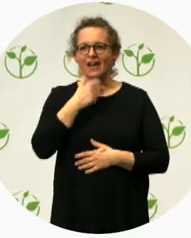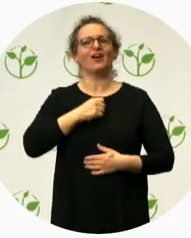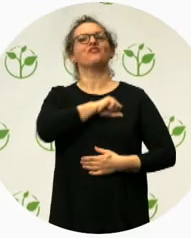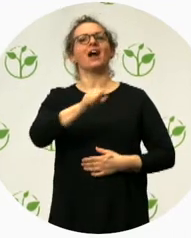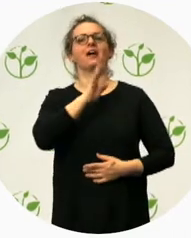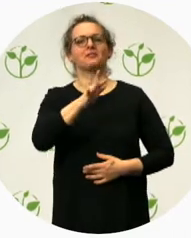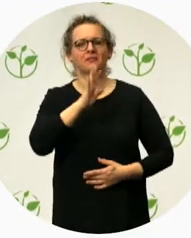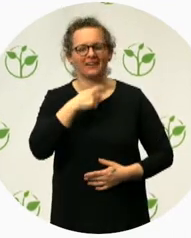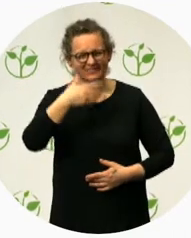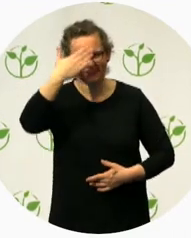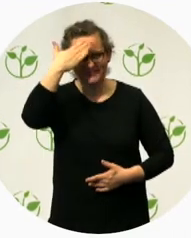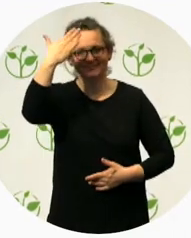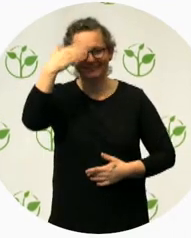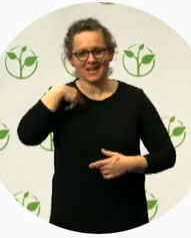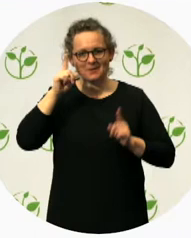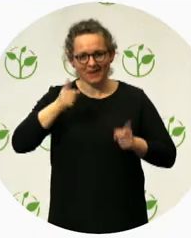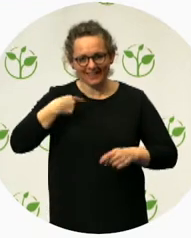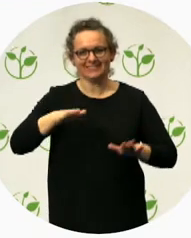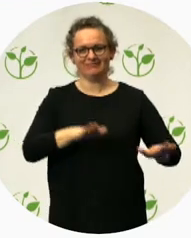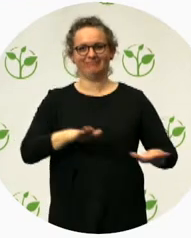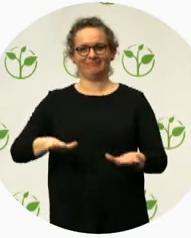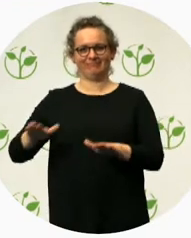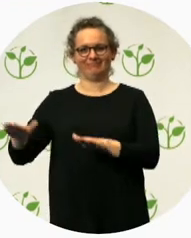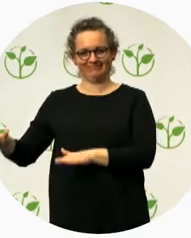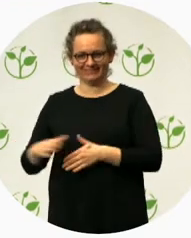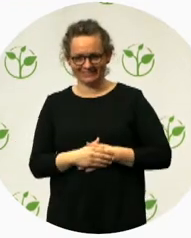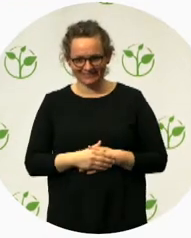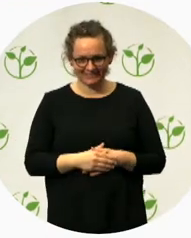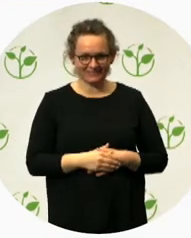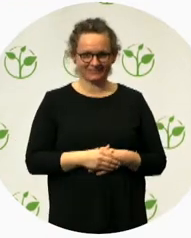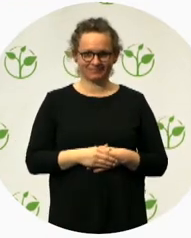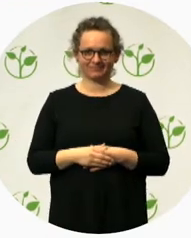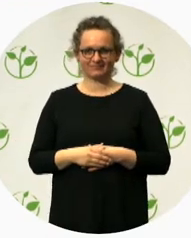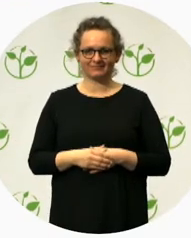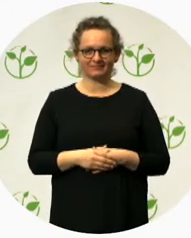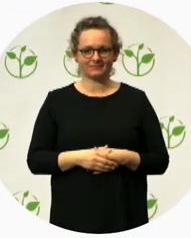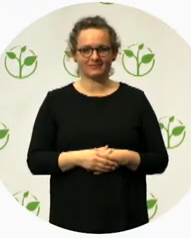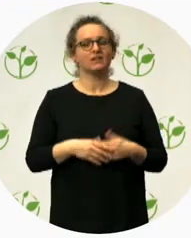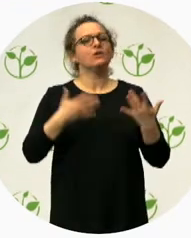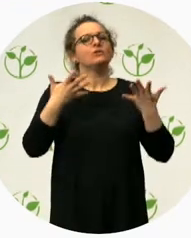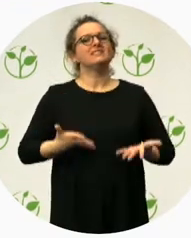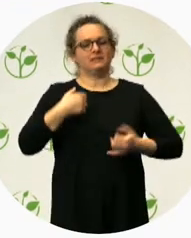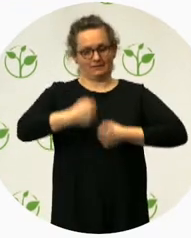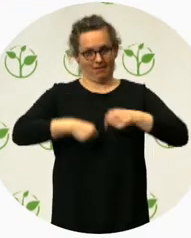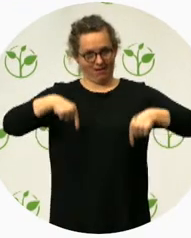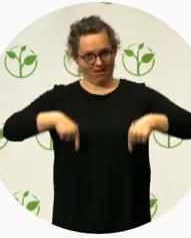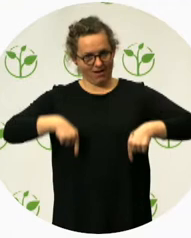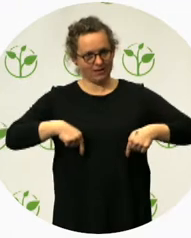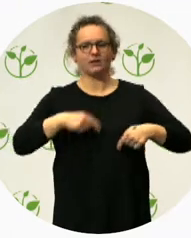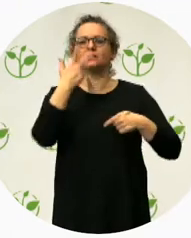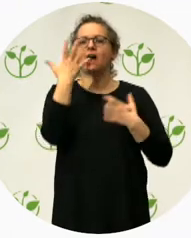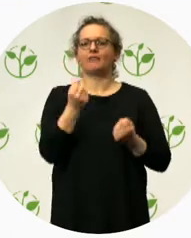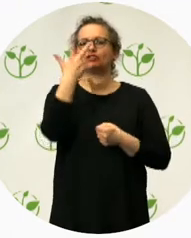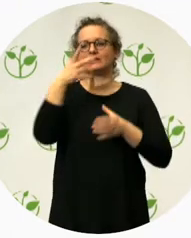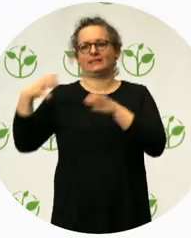Parallel sessions. So this year we only have 3 parallel sessions, right? So can you want to explain to everybody? Yeah, so right after this couch discussion, we spread